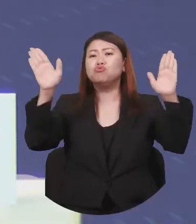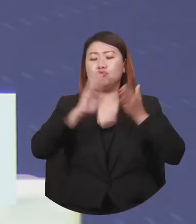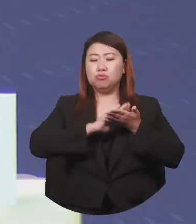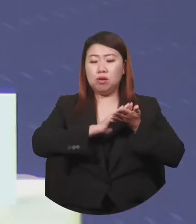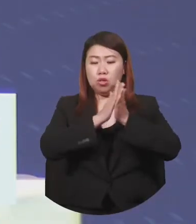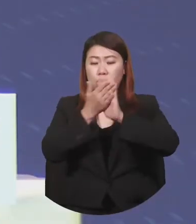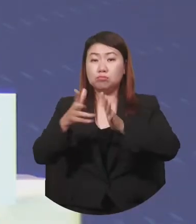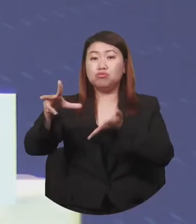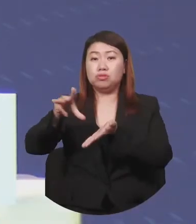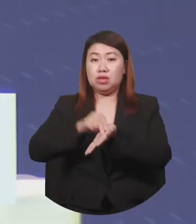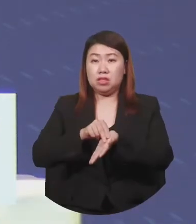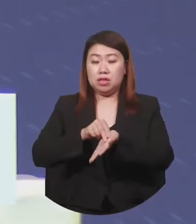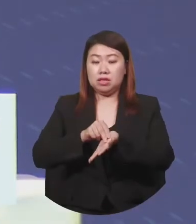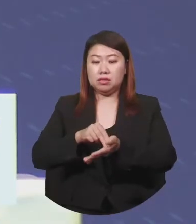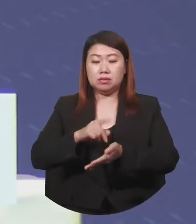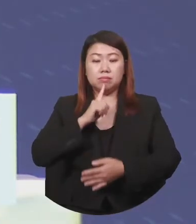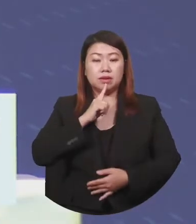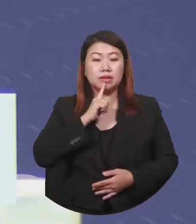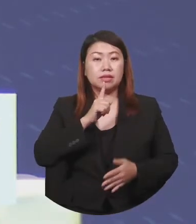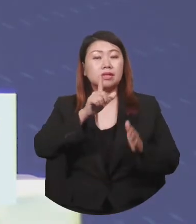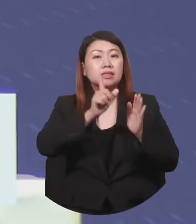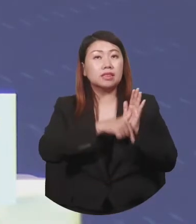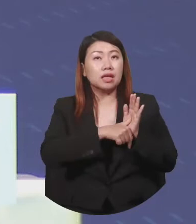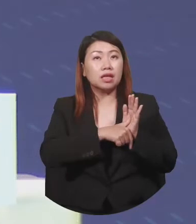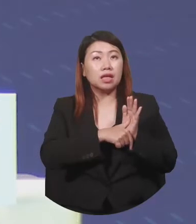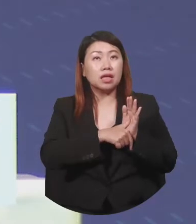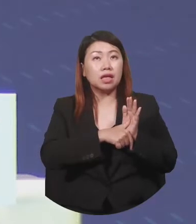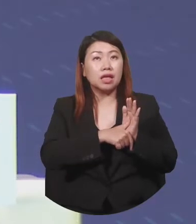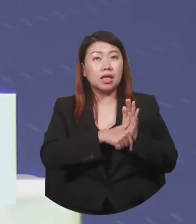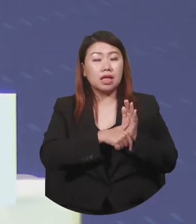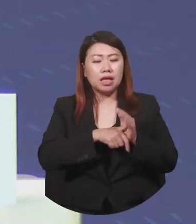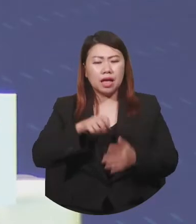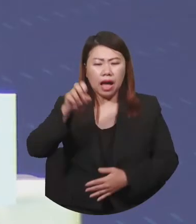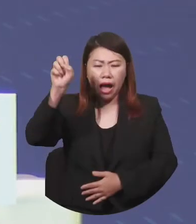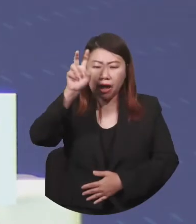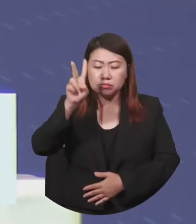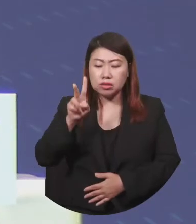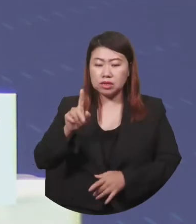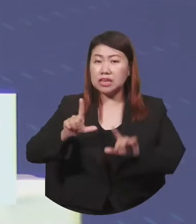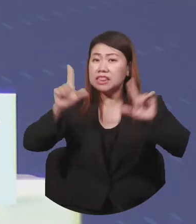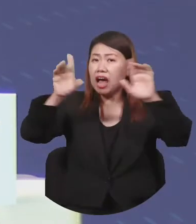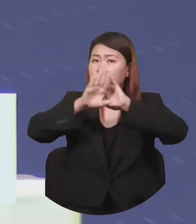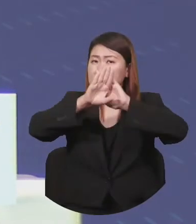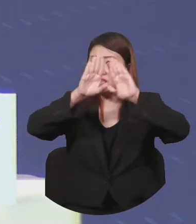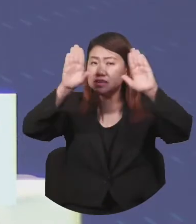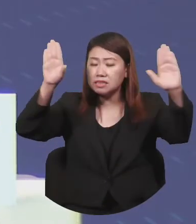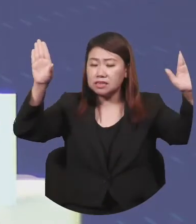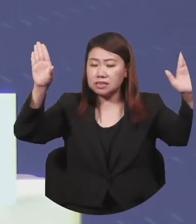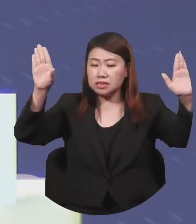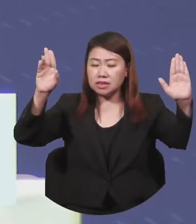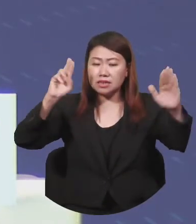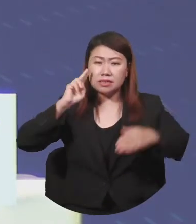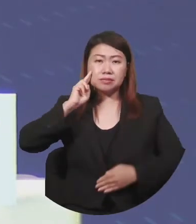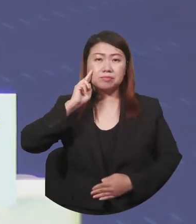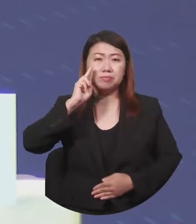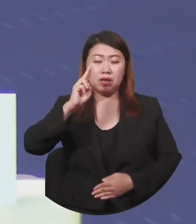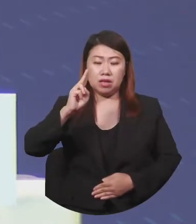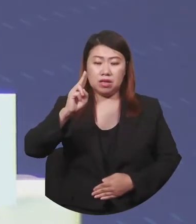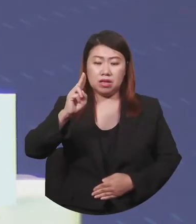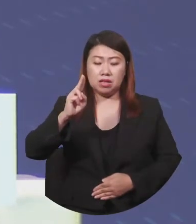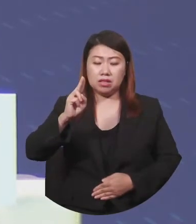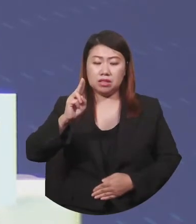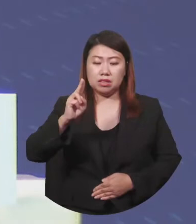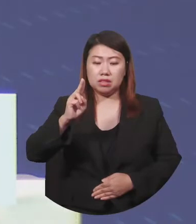the extreme weather events have become more frequent and destructive.